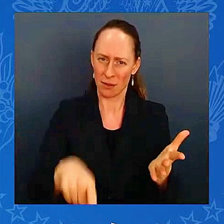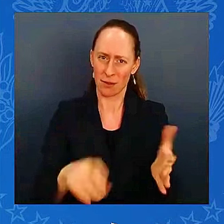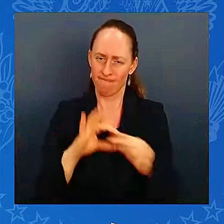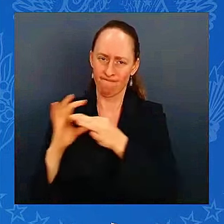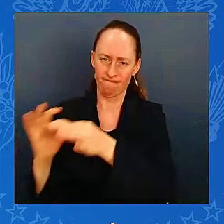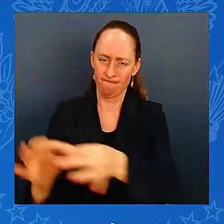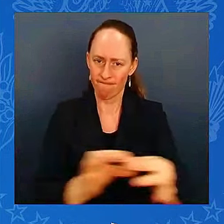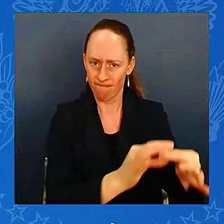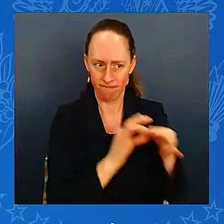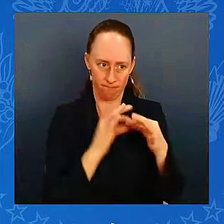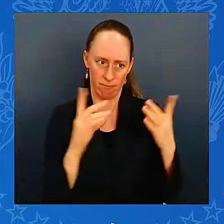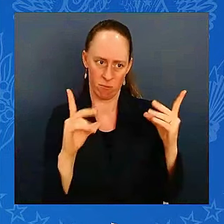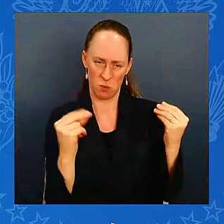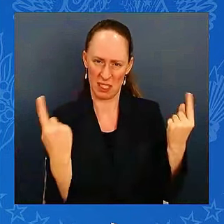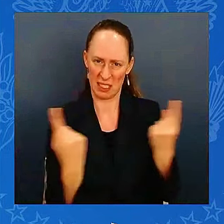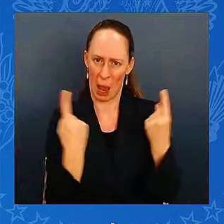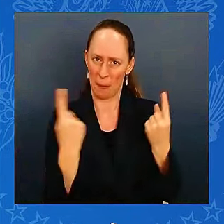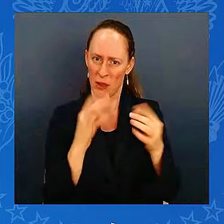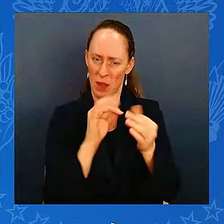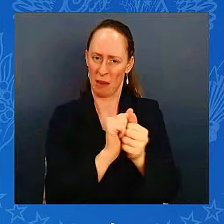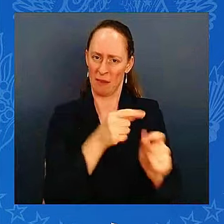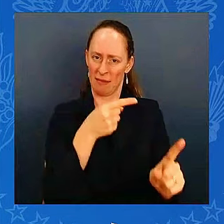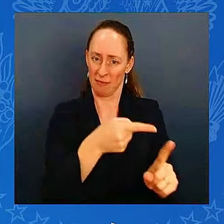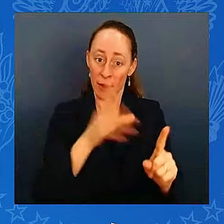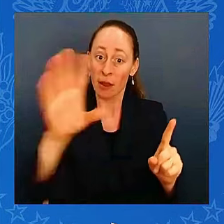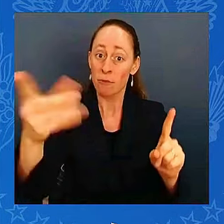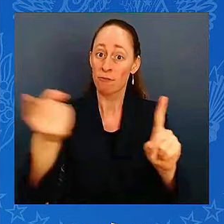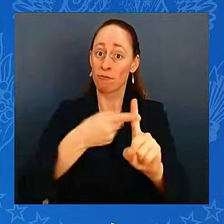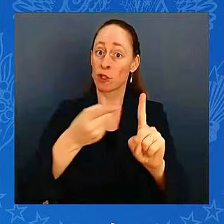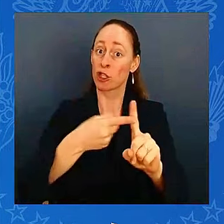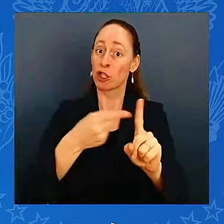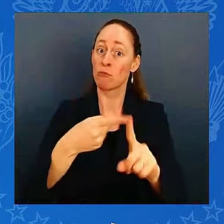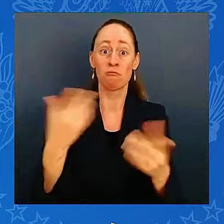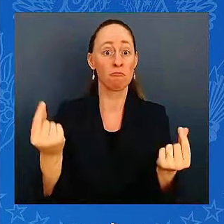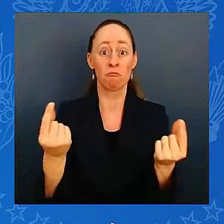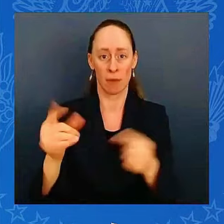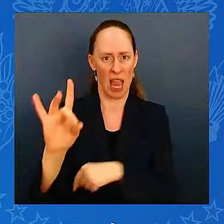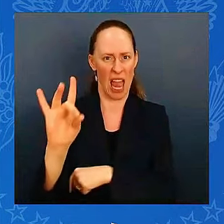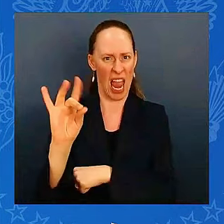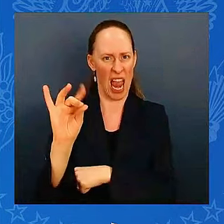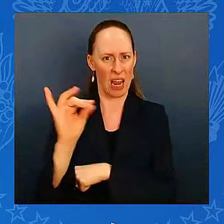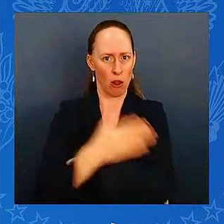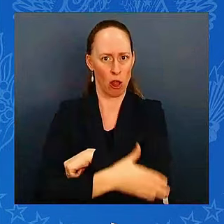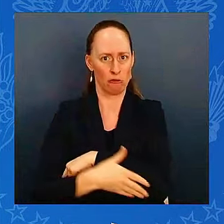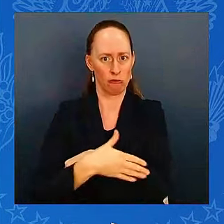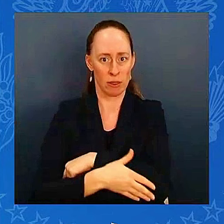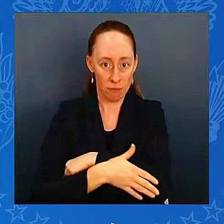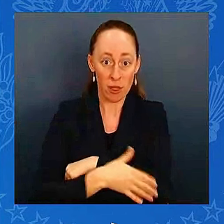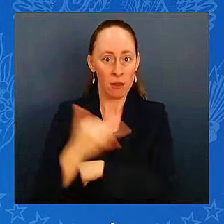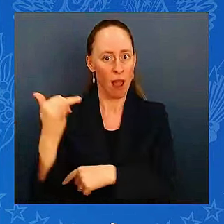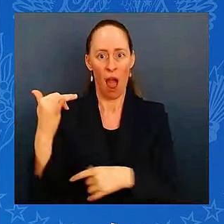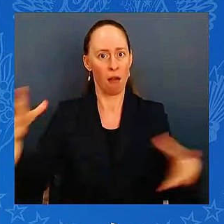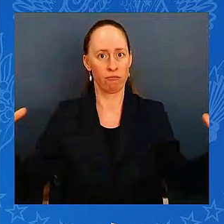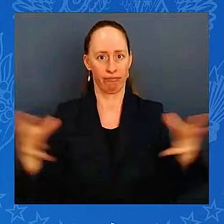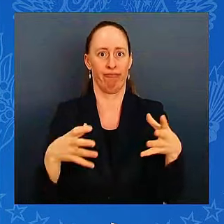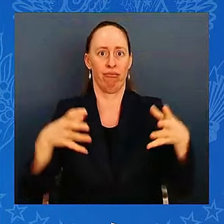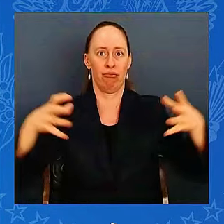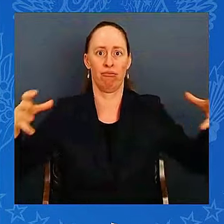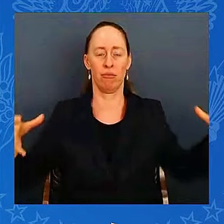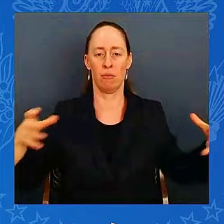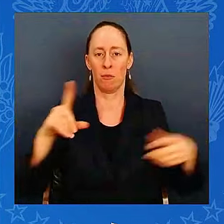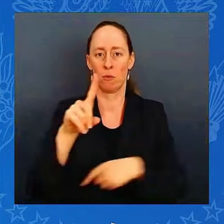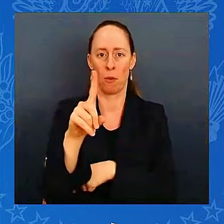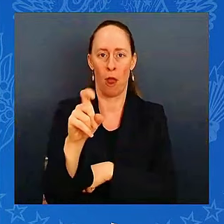countries. Today, nearly 160 countries and 15 international organizations. Over the last year, we've consulted with